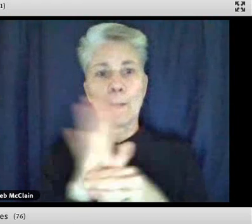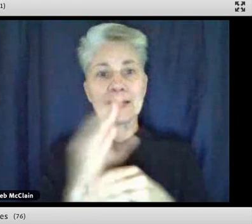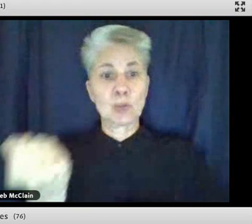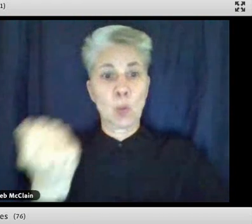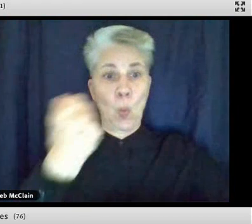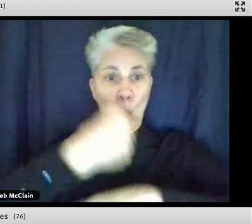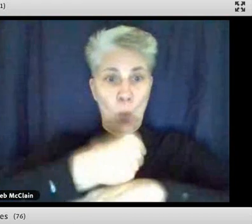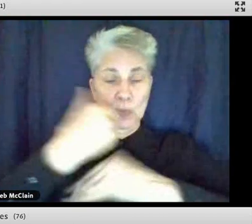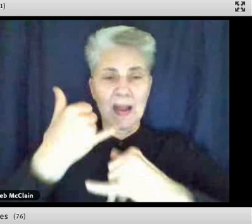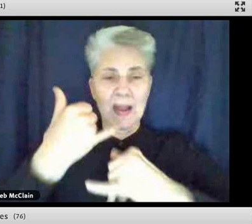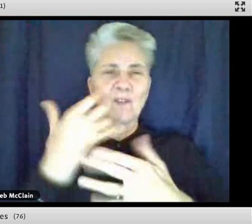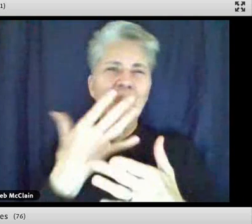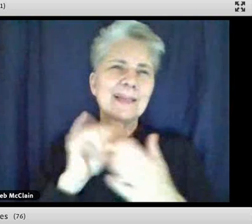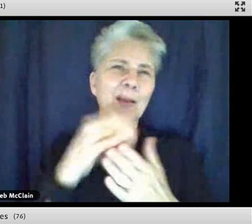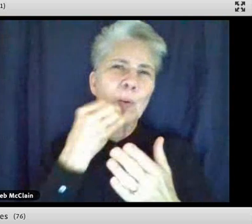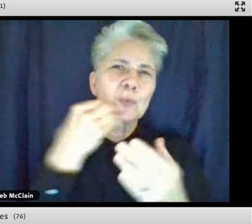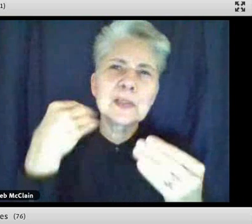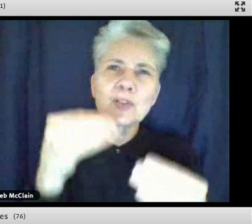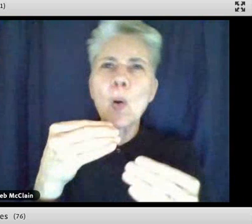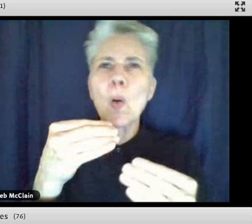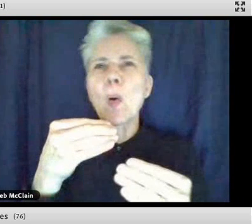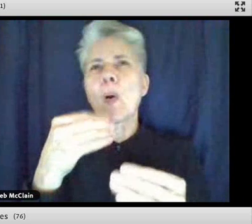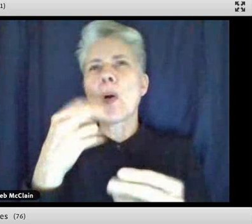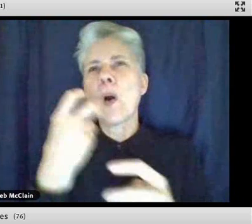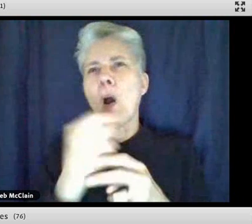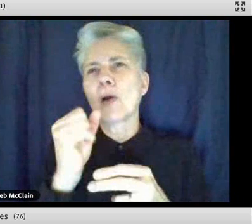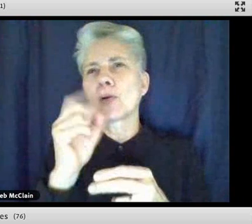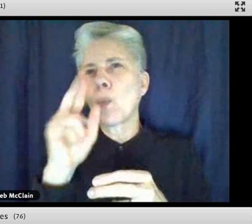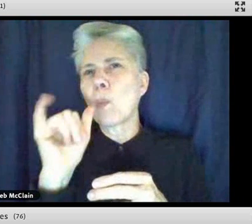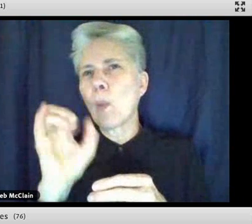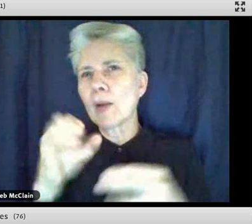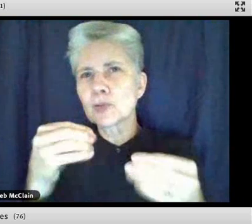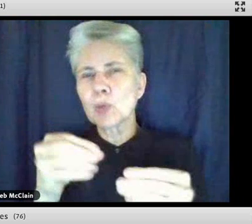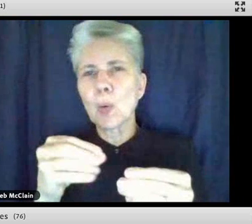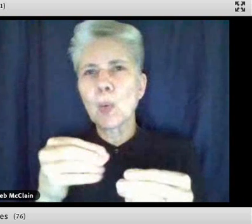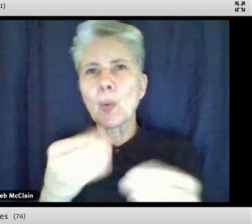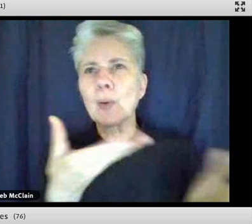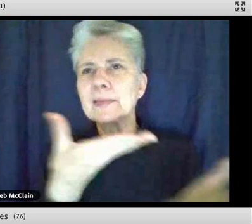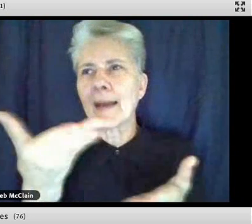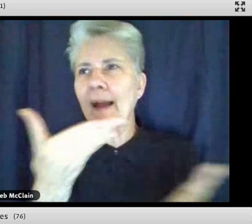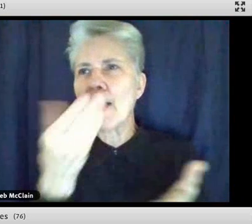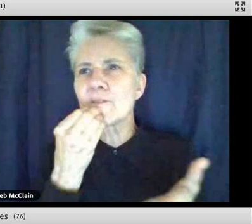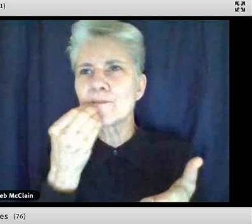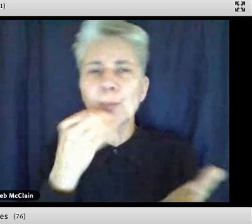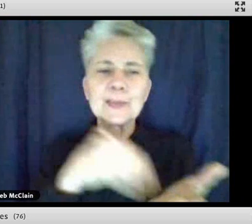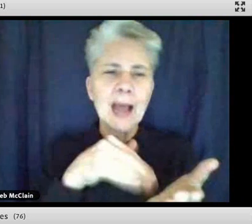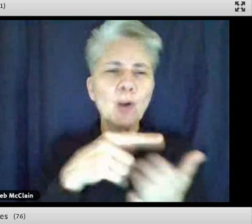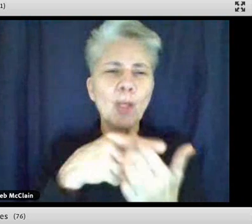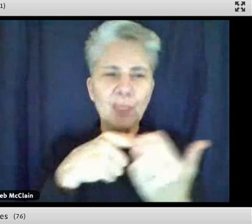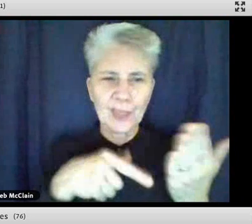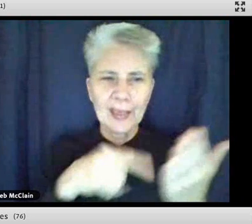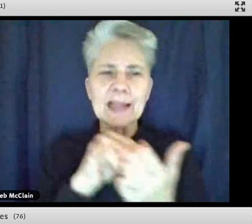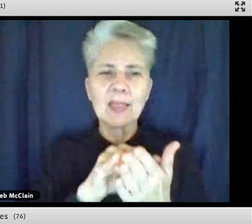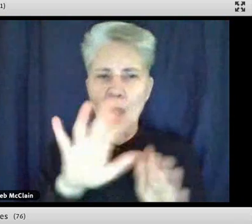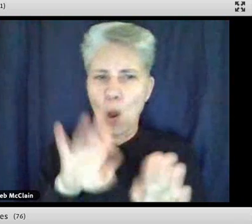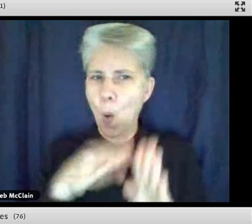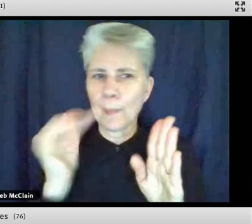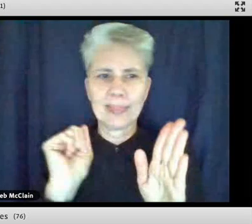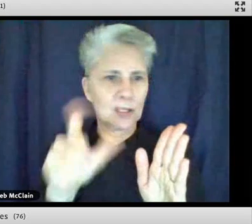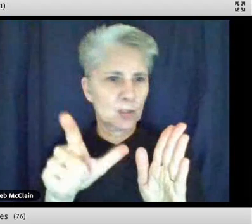closed. So things like the grocery store, the hardware store, takeout food, the doctor, those are the things that are only